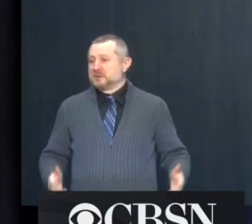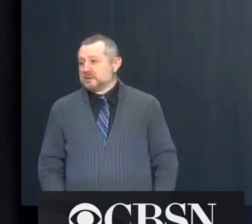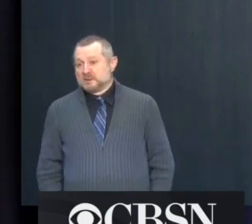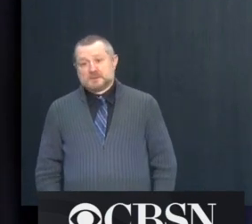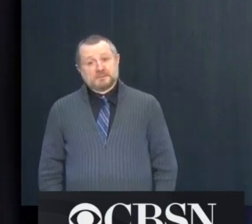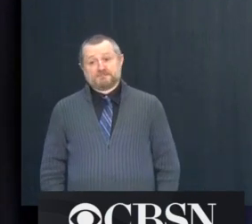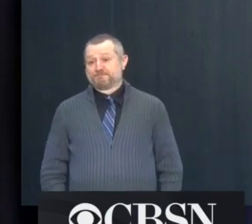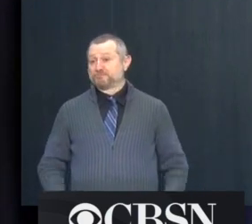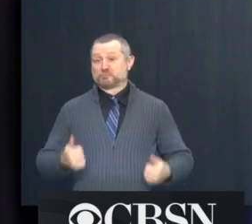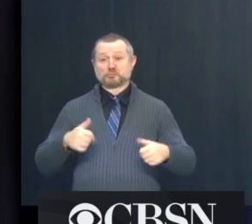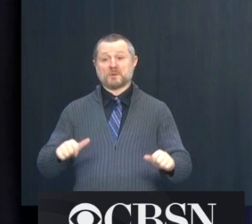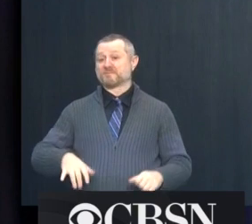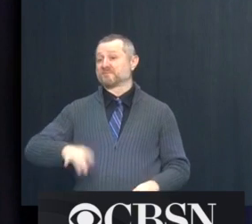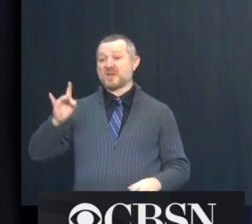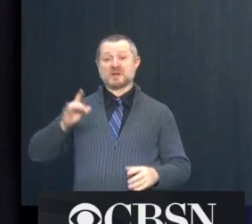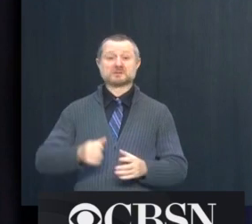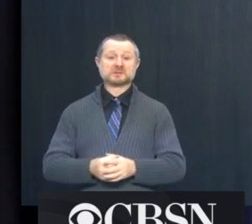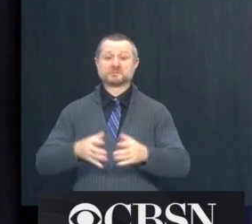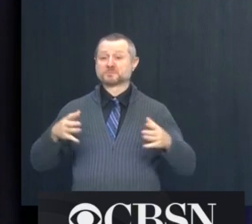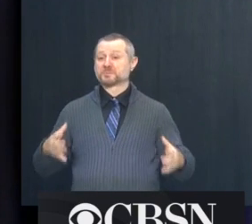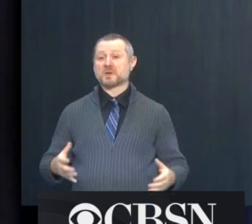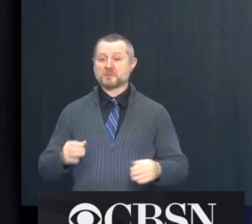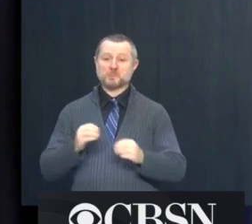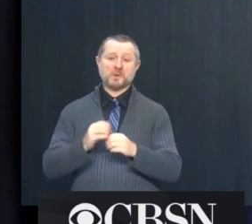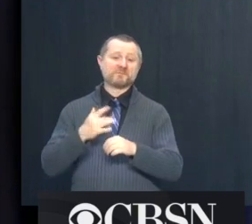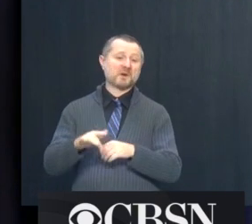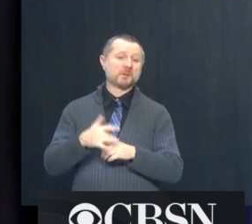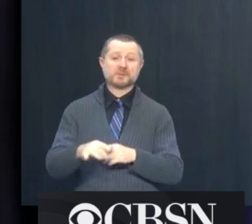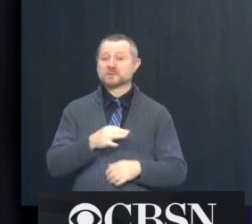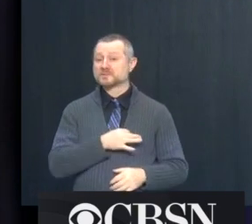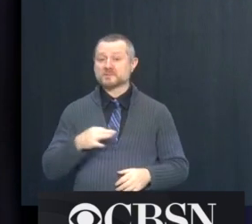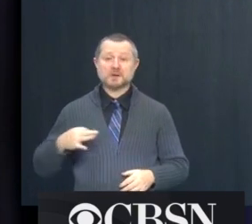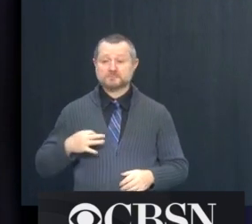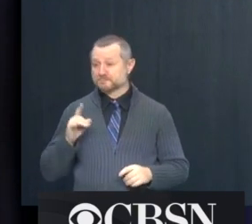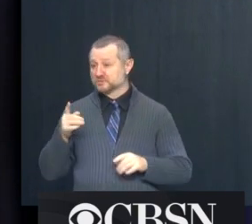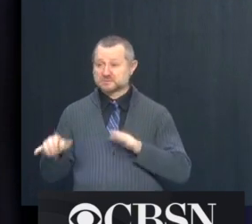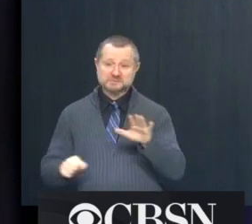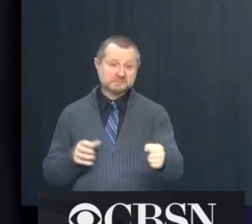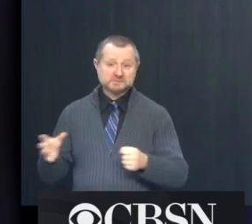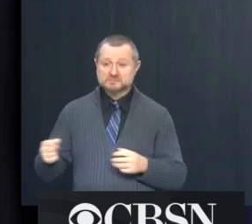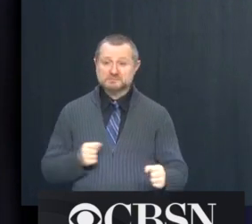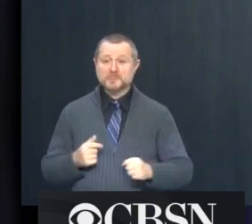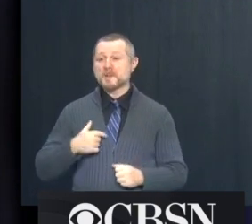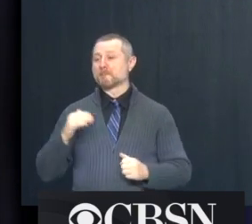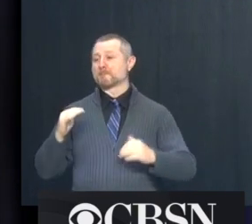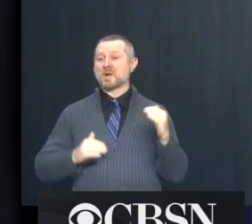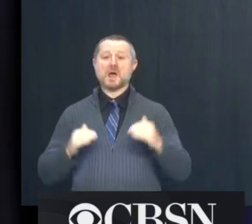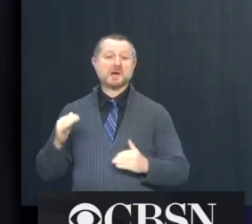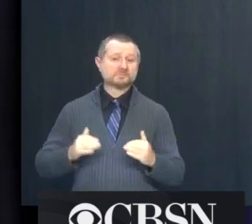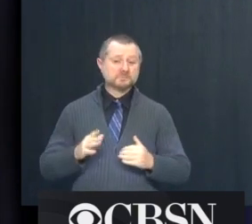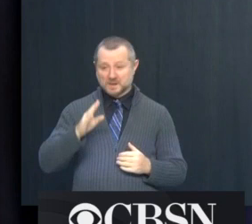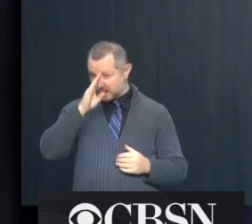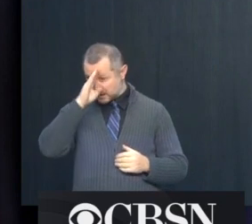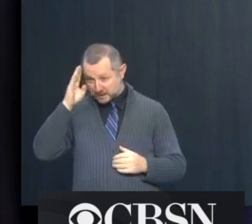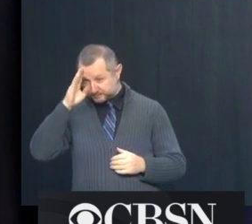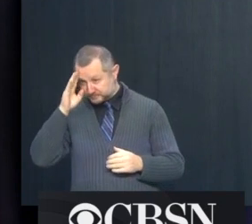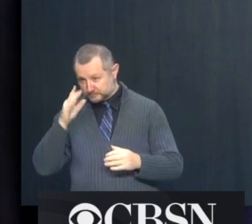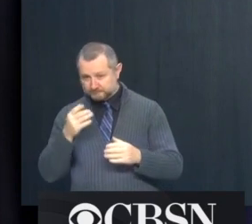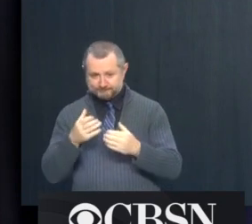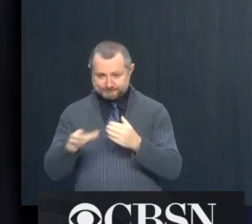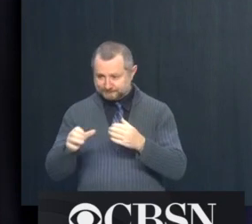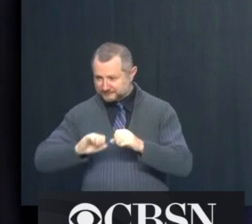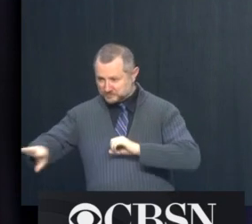pool overall of staff as large as you can, balancing the load across the state,